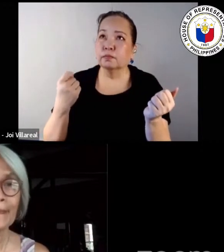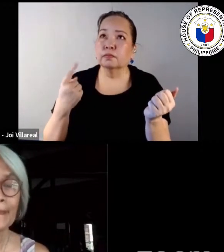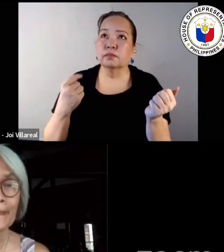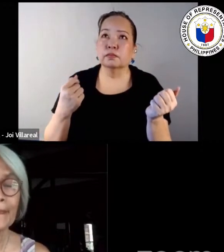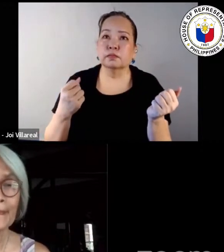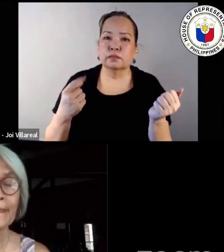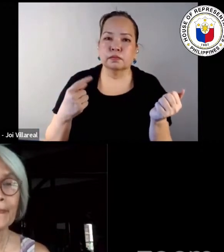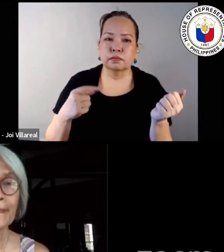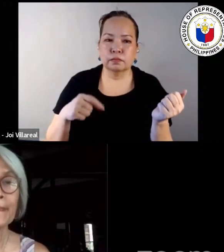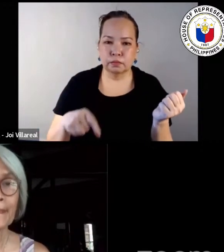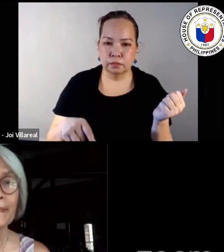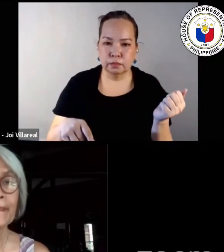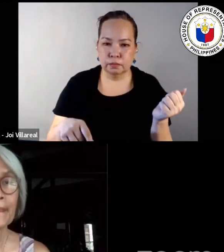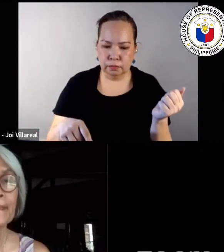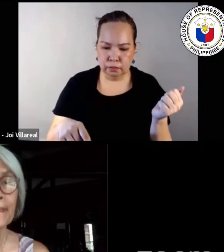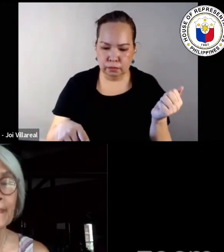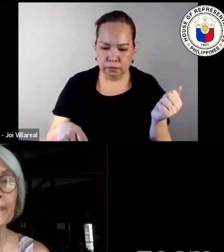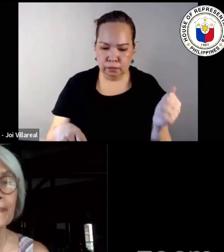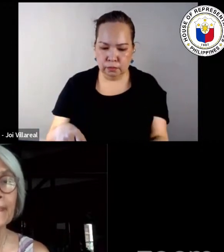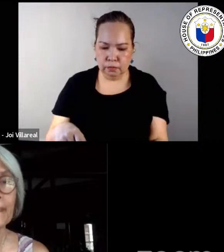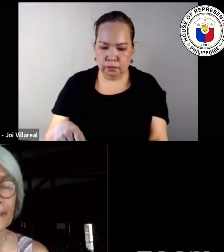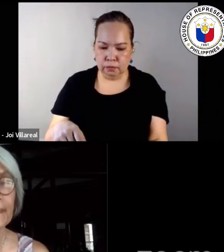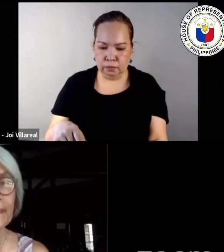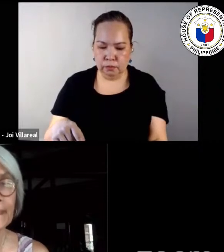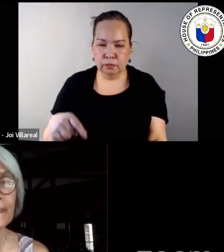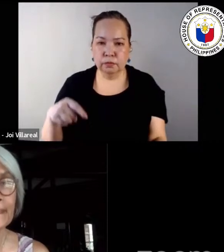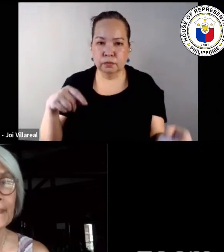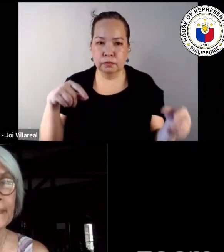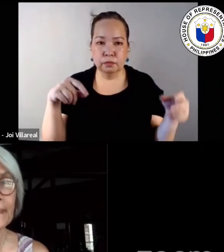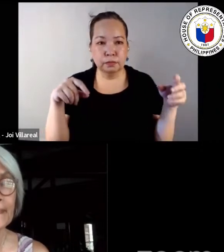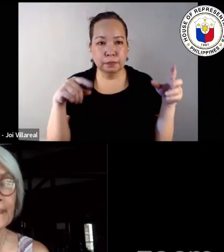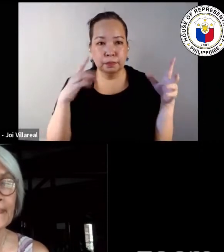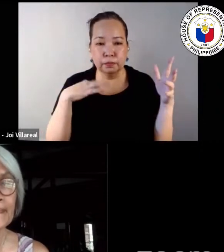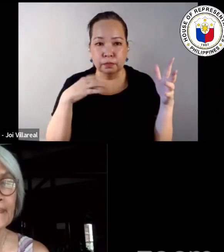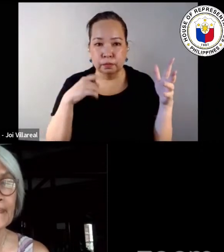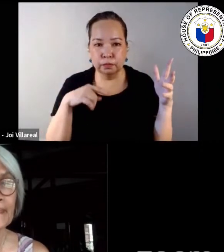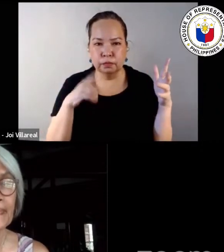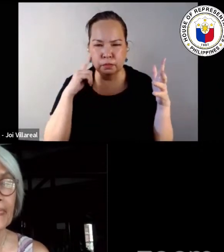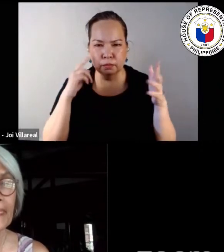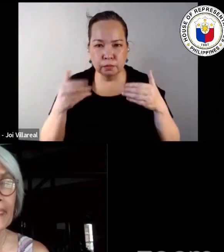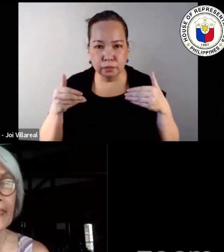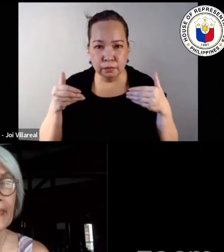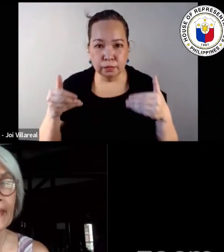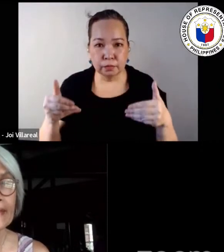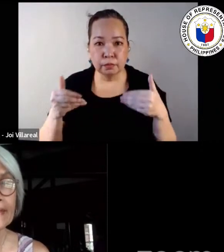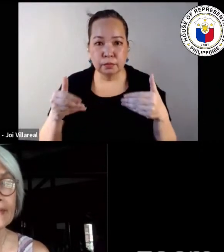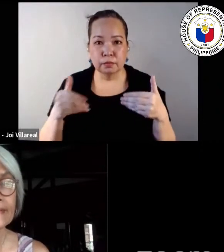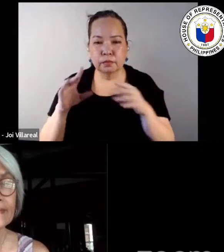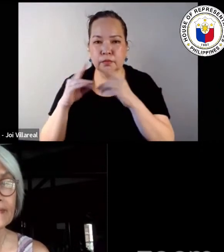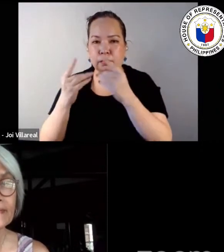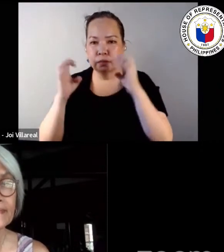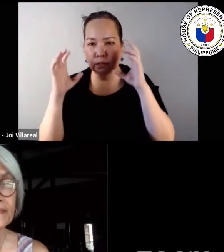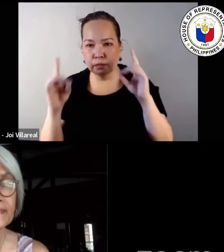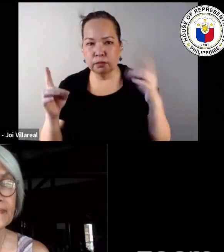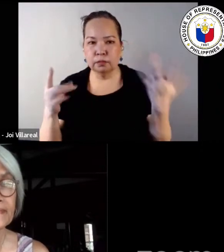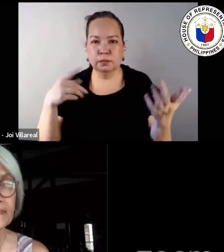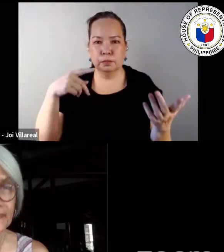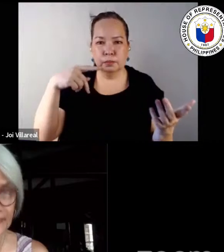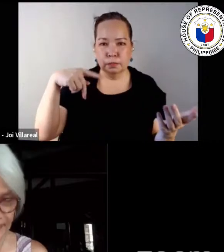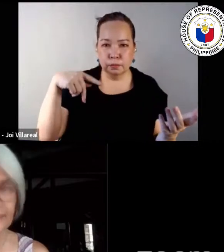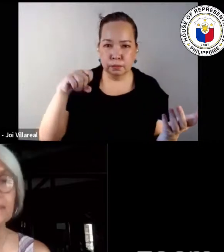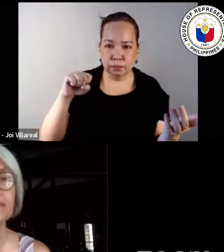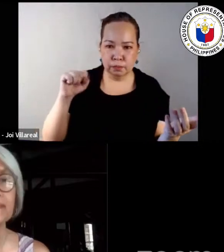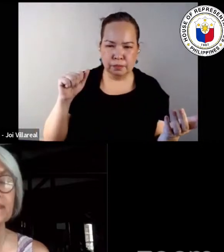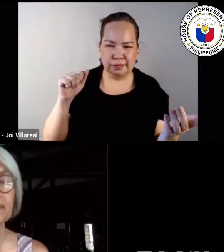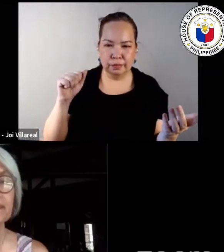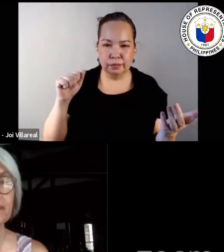heard the statement already. So I think we will also be pushing the DepEd and the PSA to be able